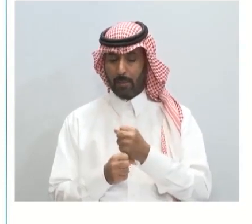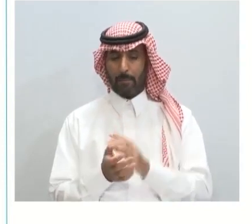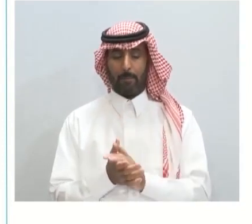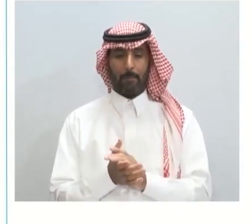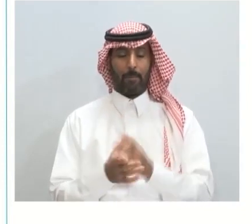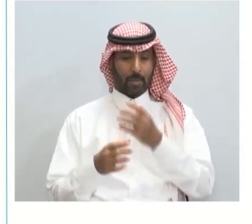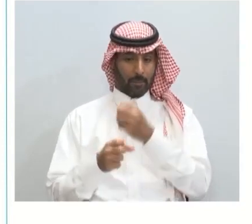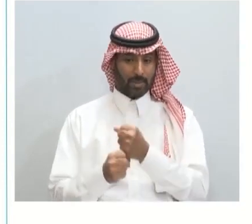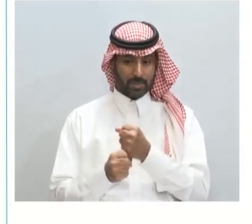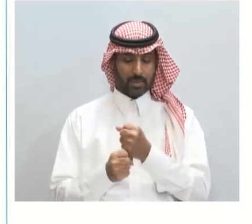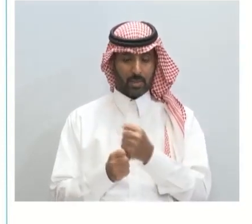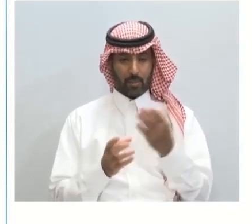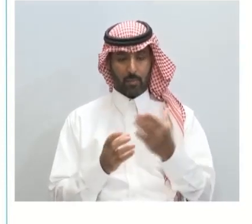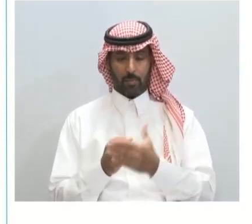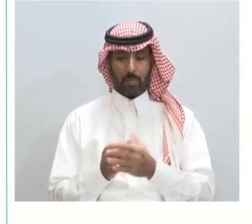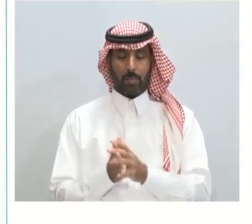so predictable.